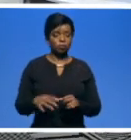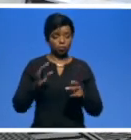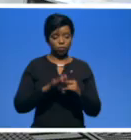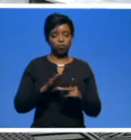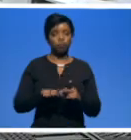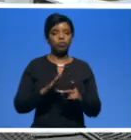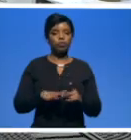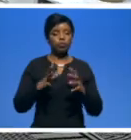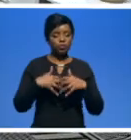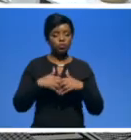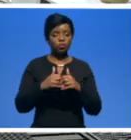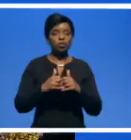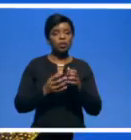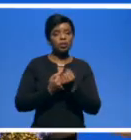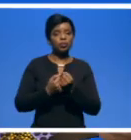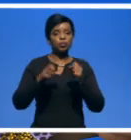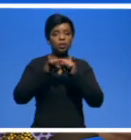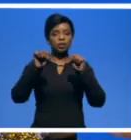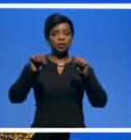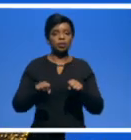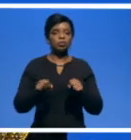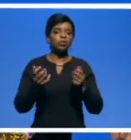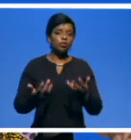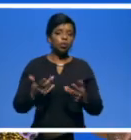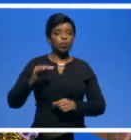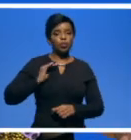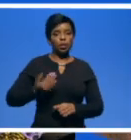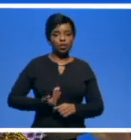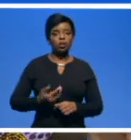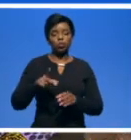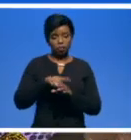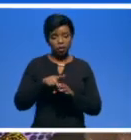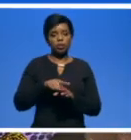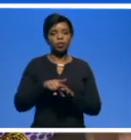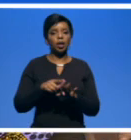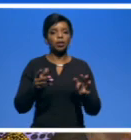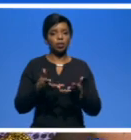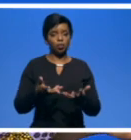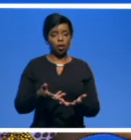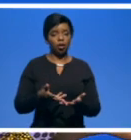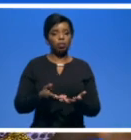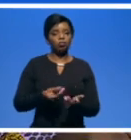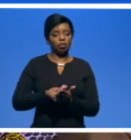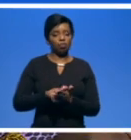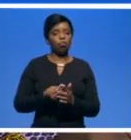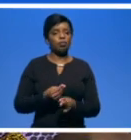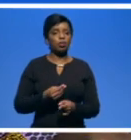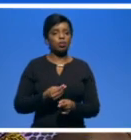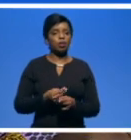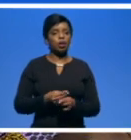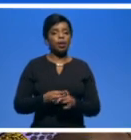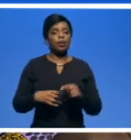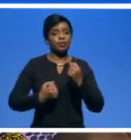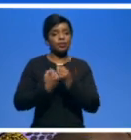a support system for women to participate within the economy. A support system where you'd have